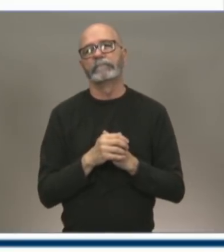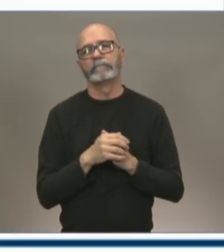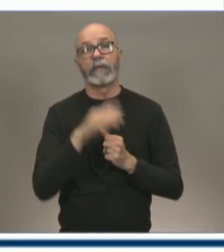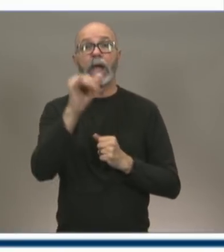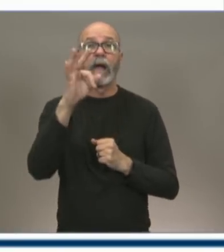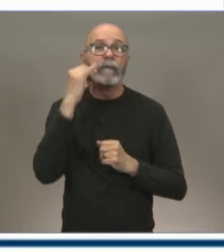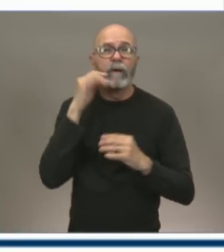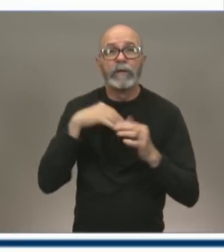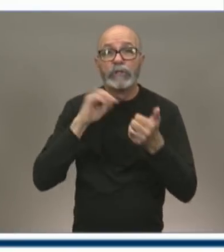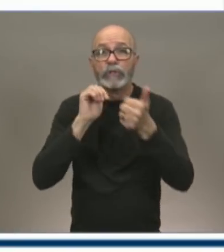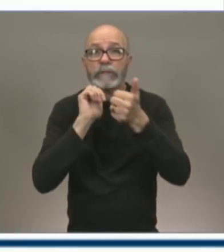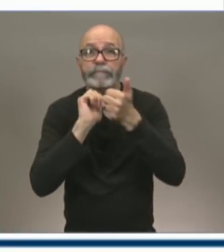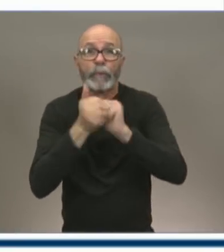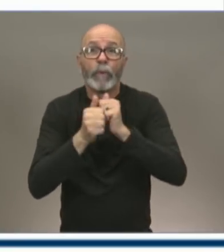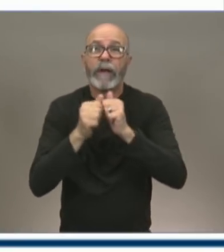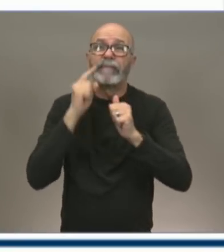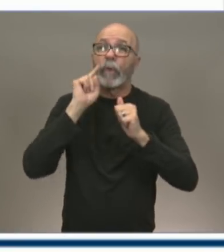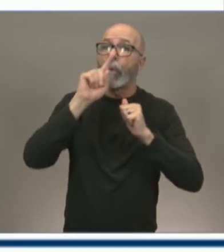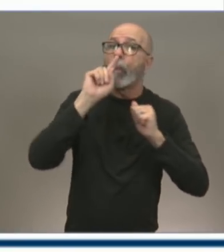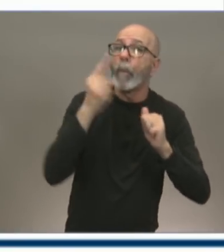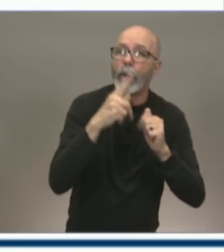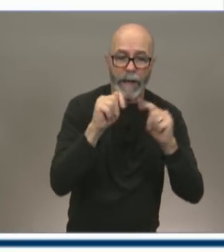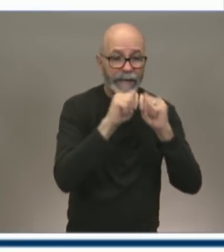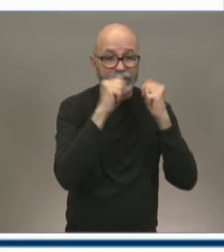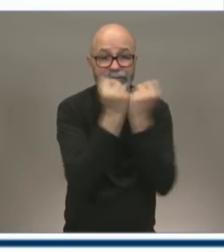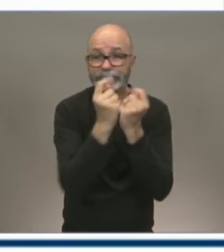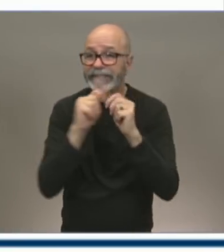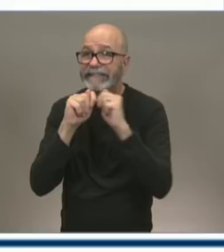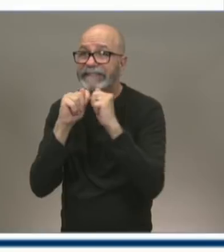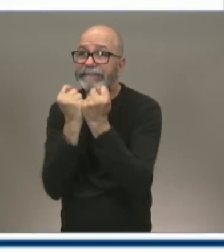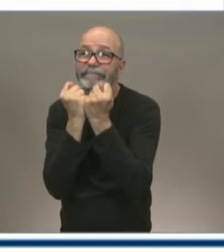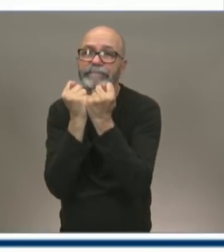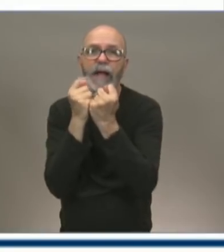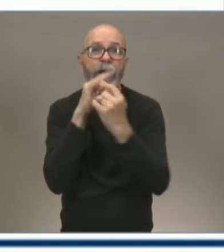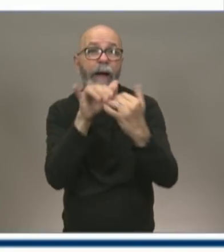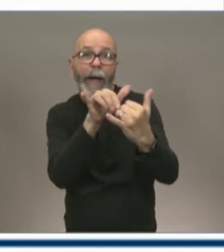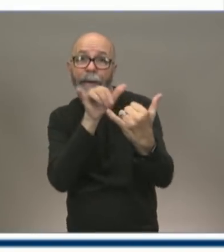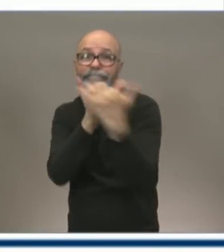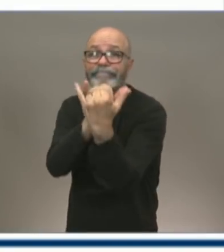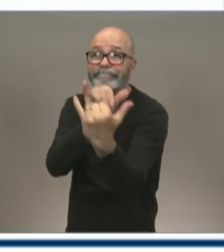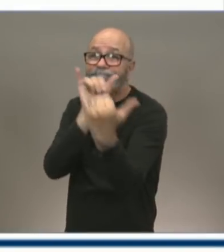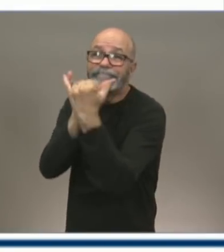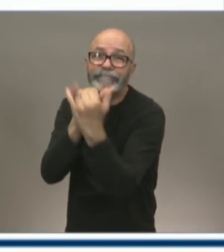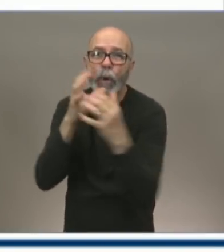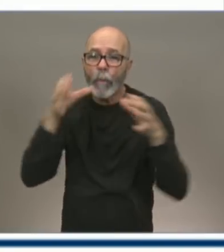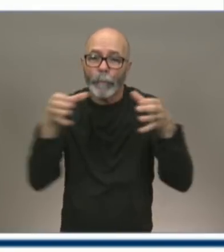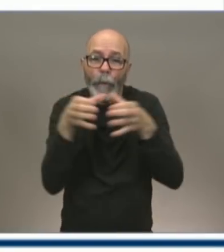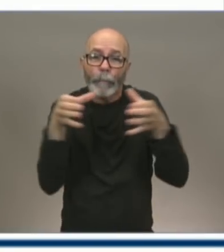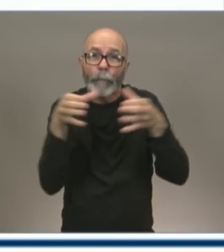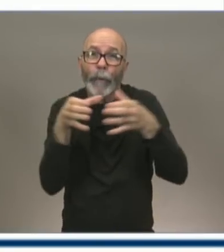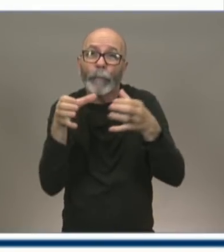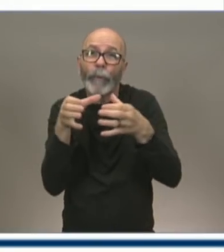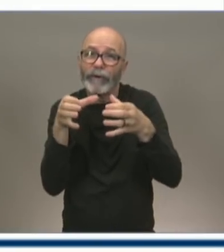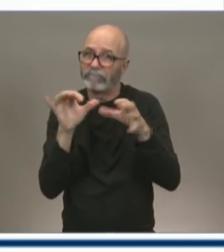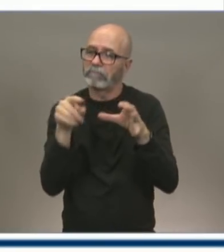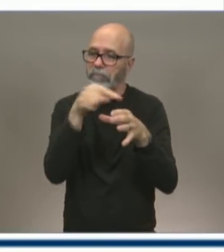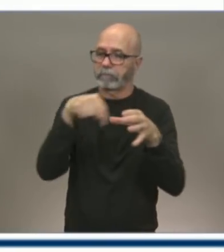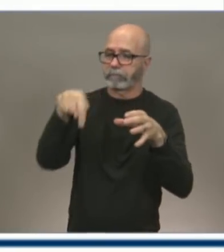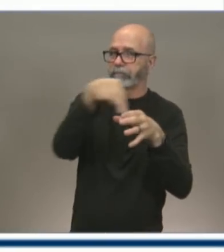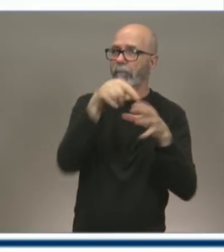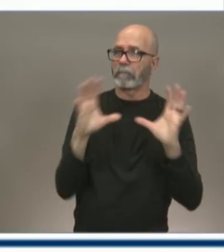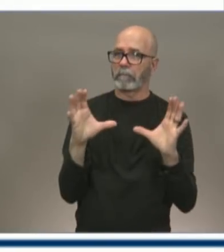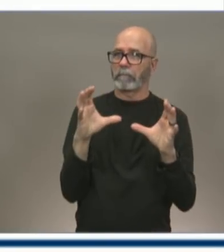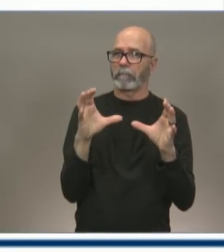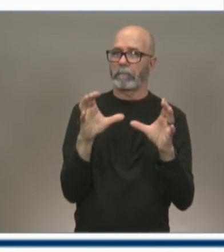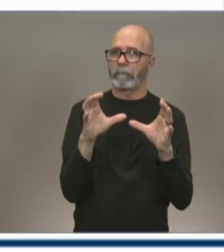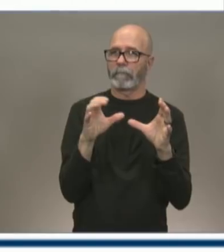only for teams or individuals who regularly compete against each other. This increase of 10 people meets the